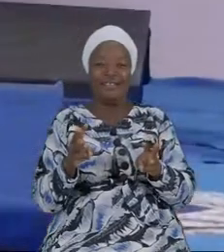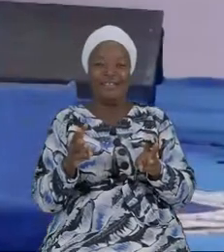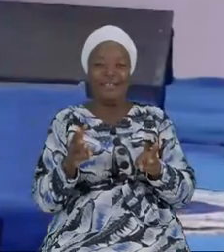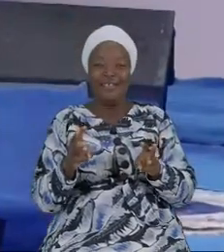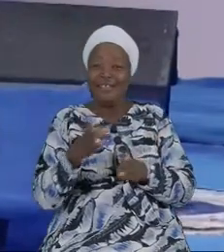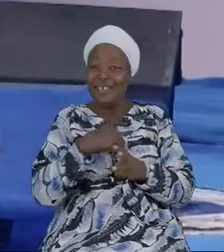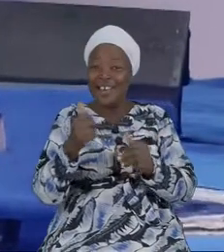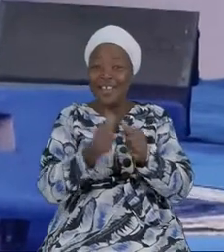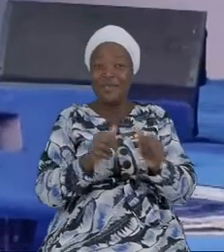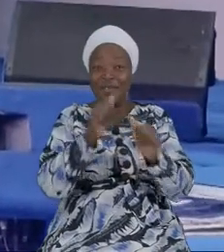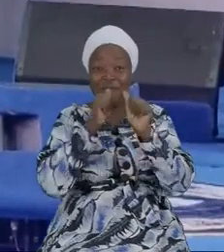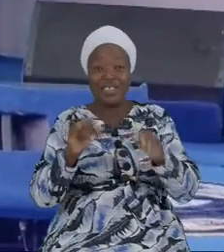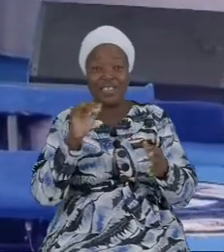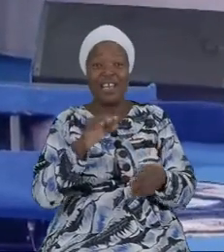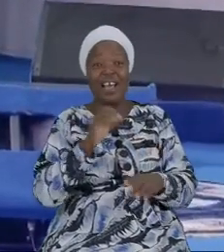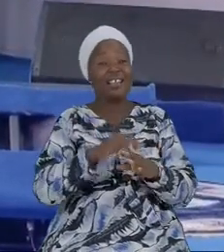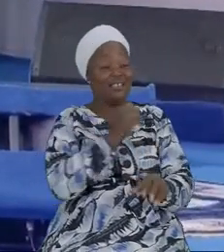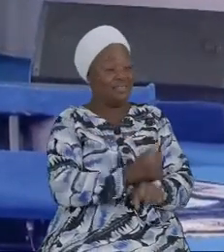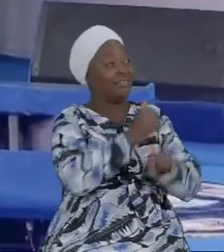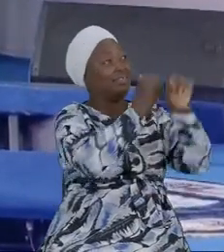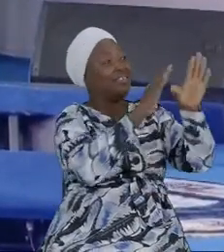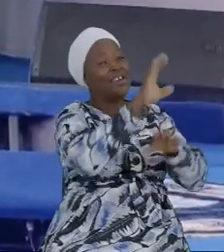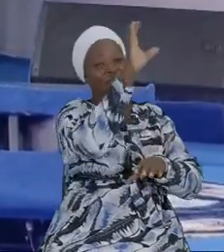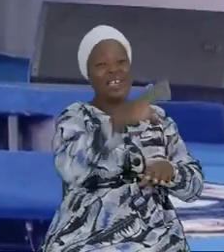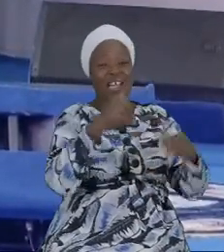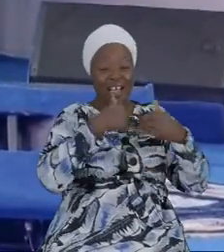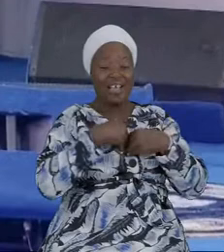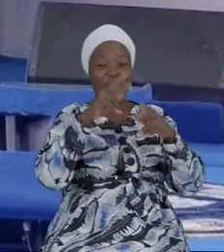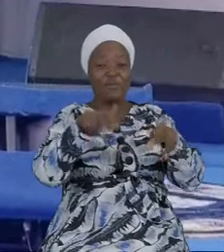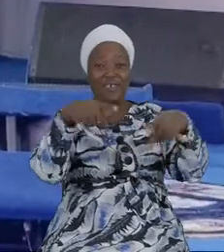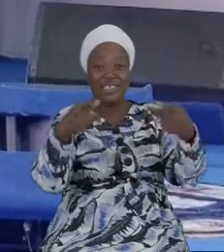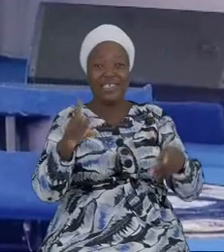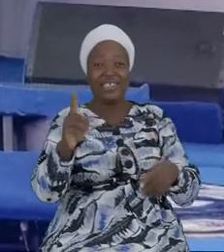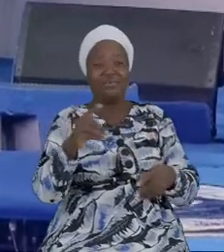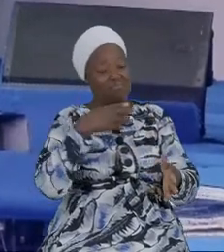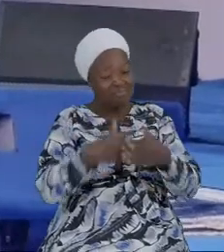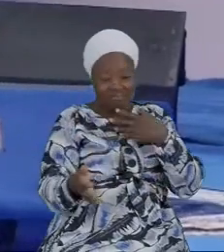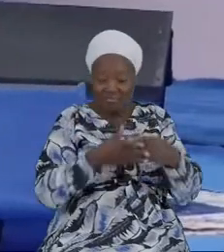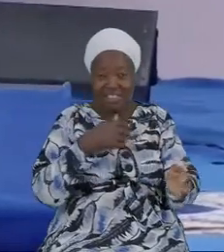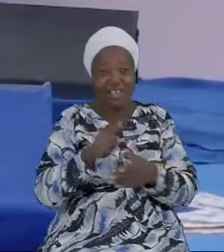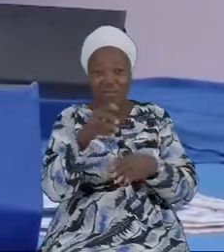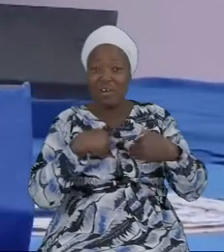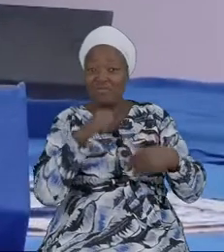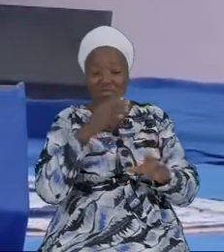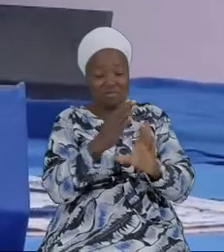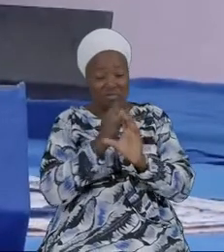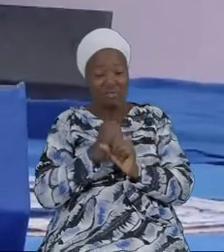And every blessing that Calvary has provided, whatever you have not